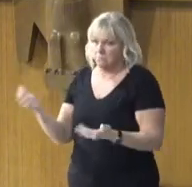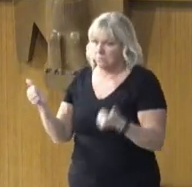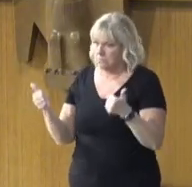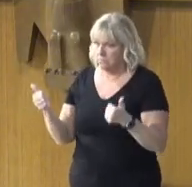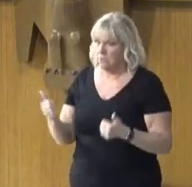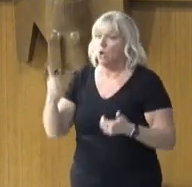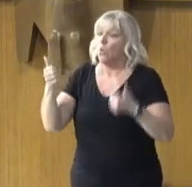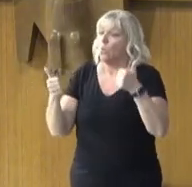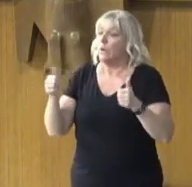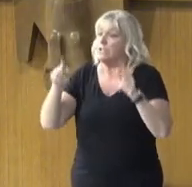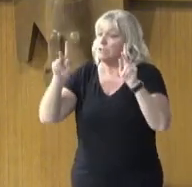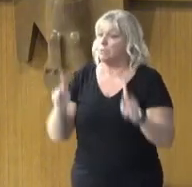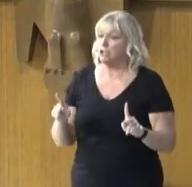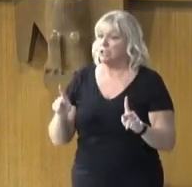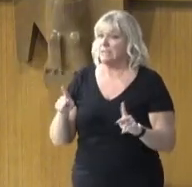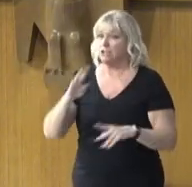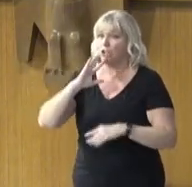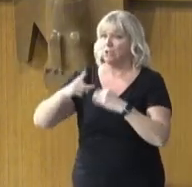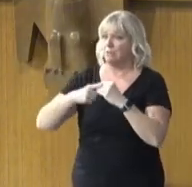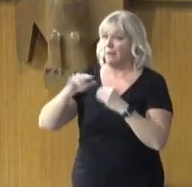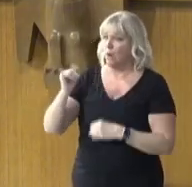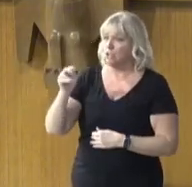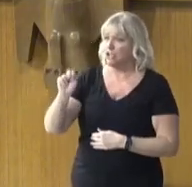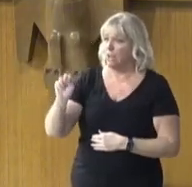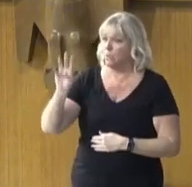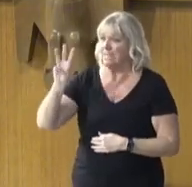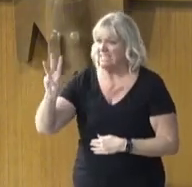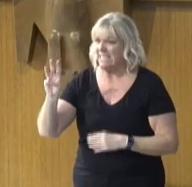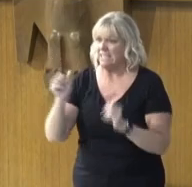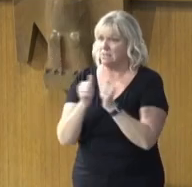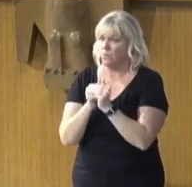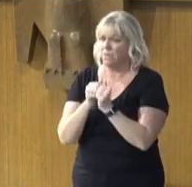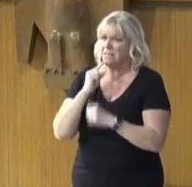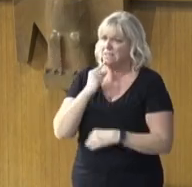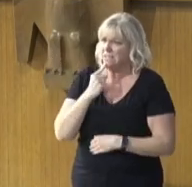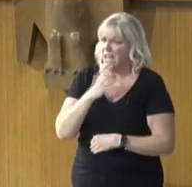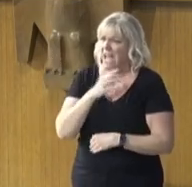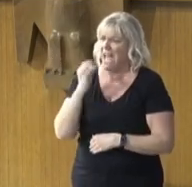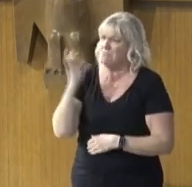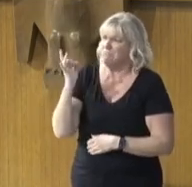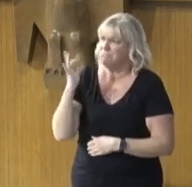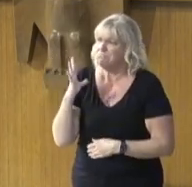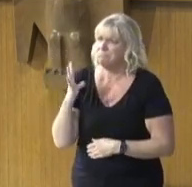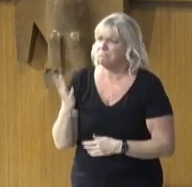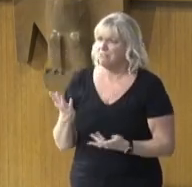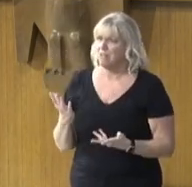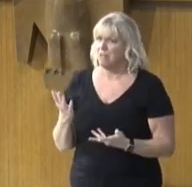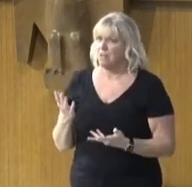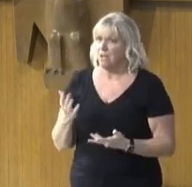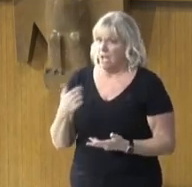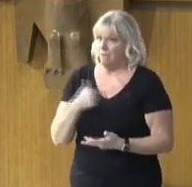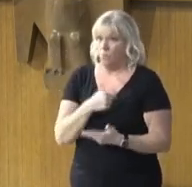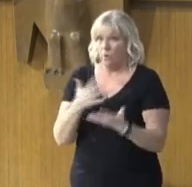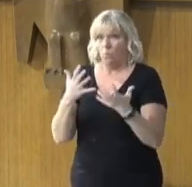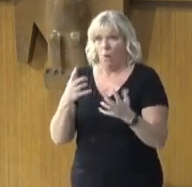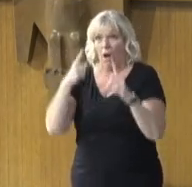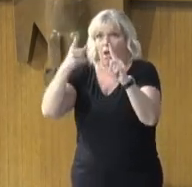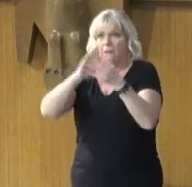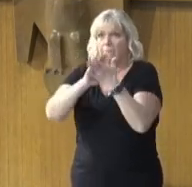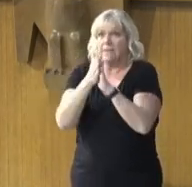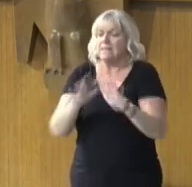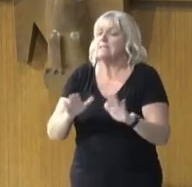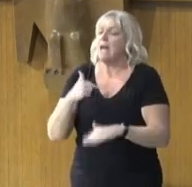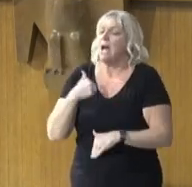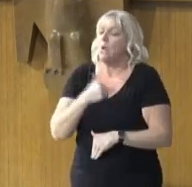events of January 6th with the gravity and the abhorrence that they deserve? And if we are working for peace, how will we vote